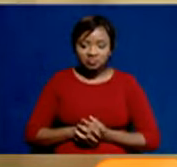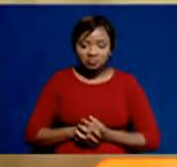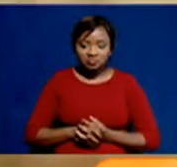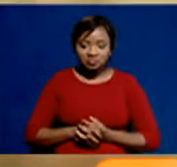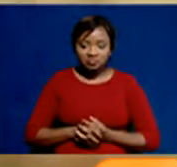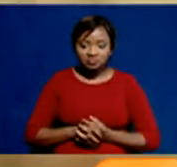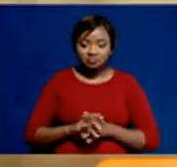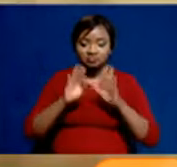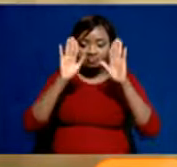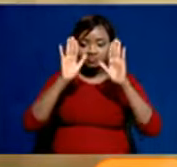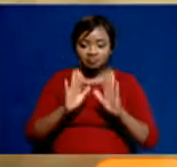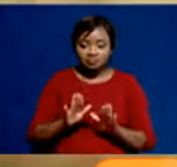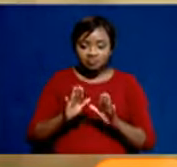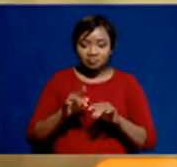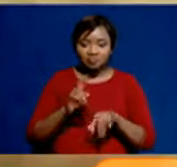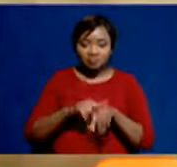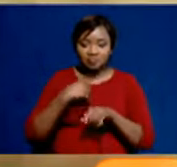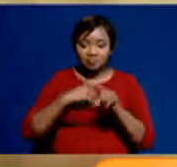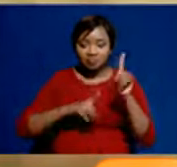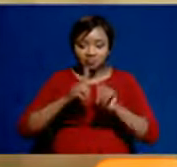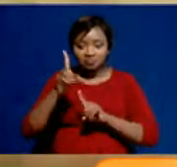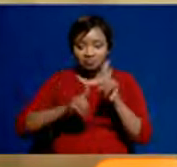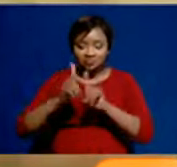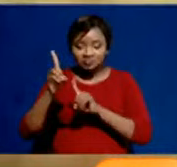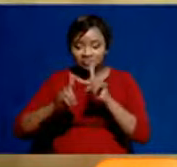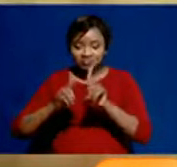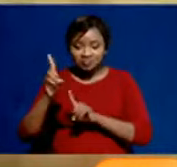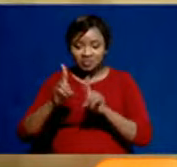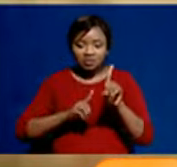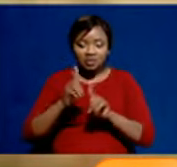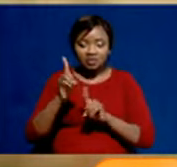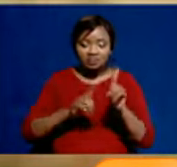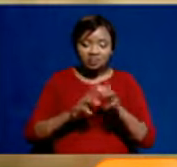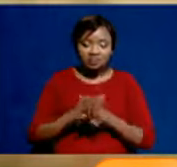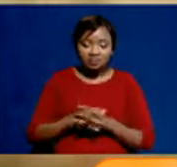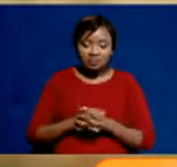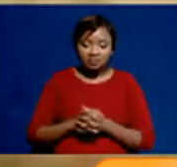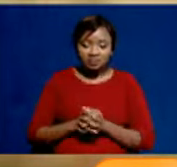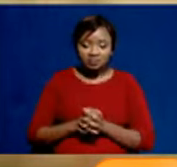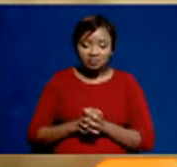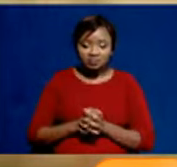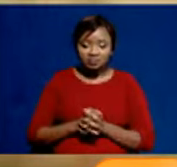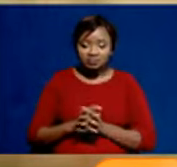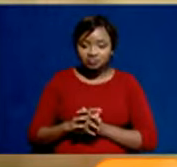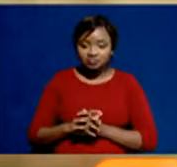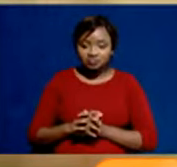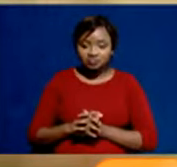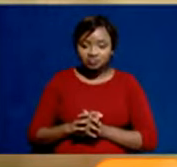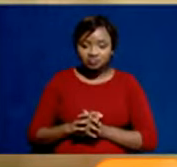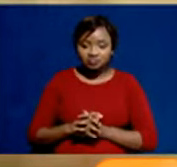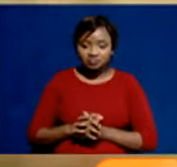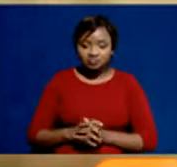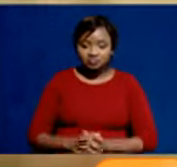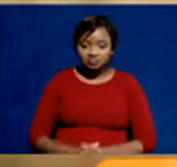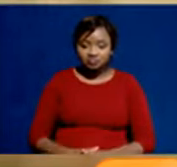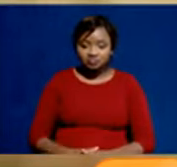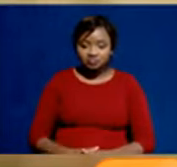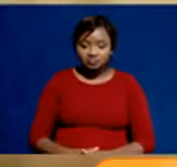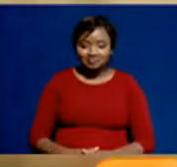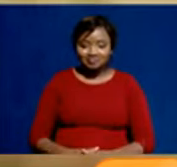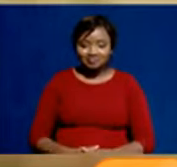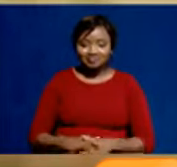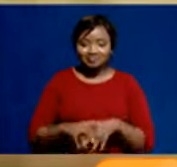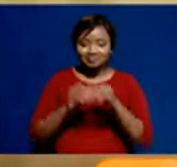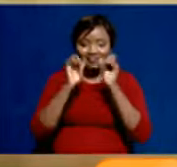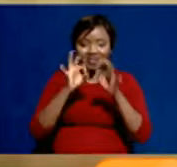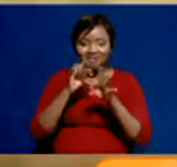trips that have no justification, a person who wants to work, if you are elected, you are elected